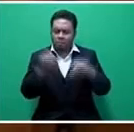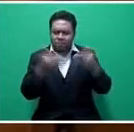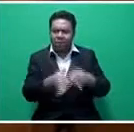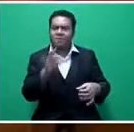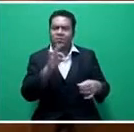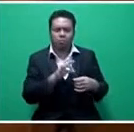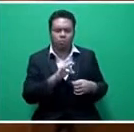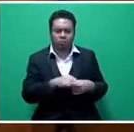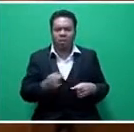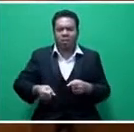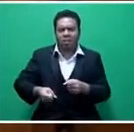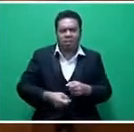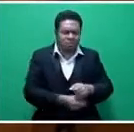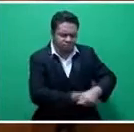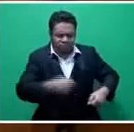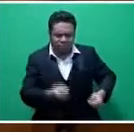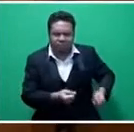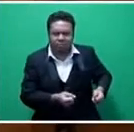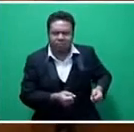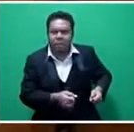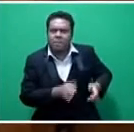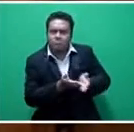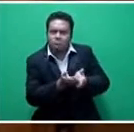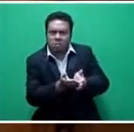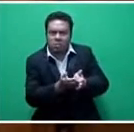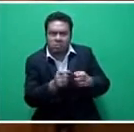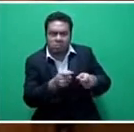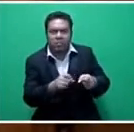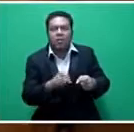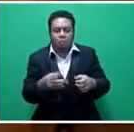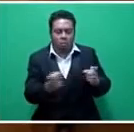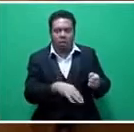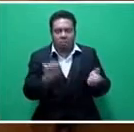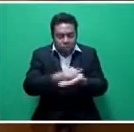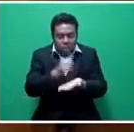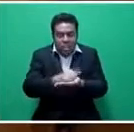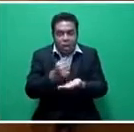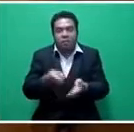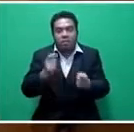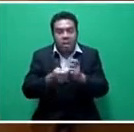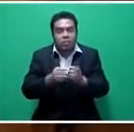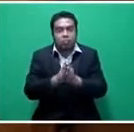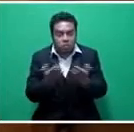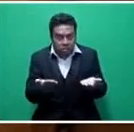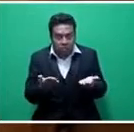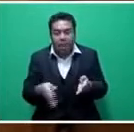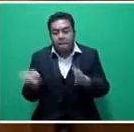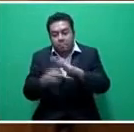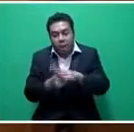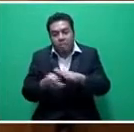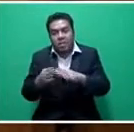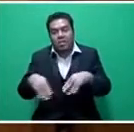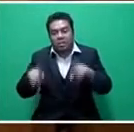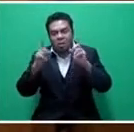and the outboard motor engine grant, the printing of textbooks that we do, the textbooks, per capita grant for primary boarding and secondary